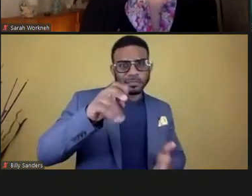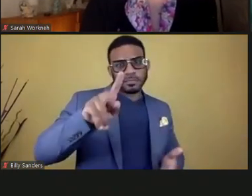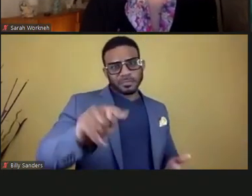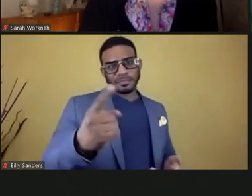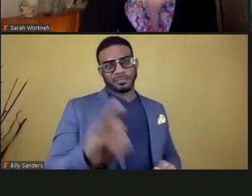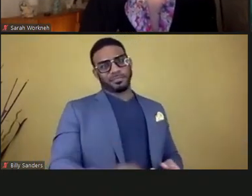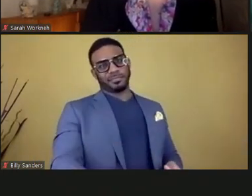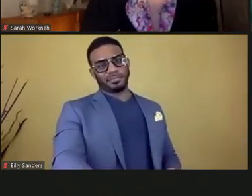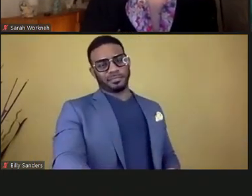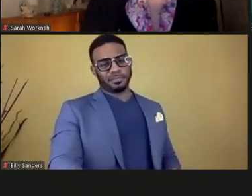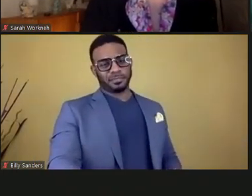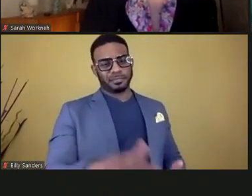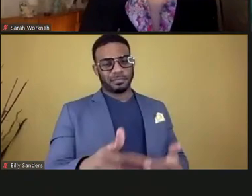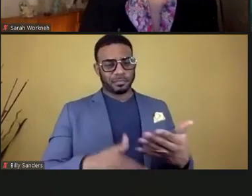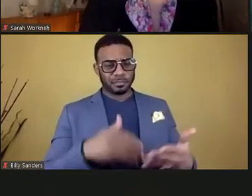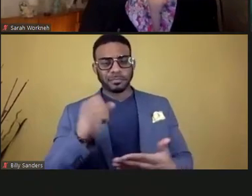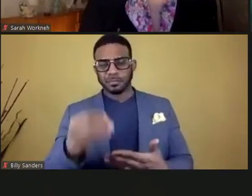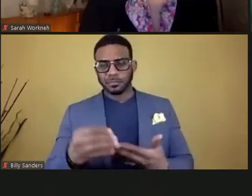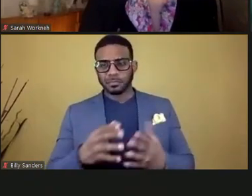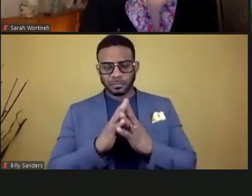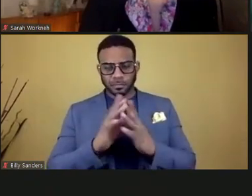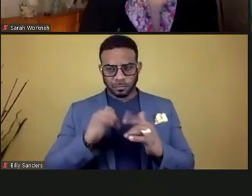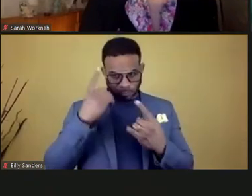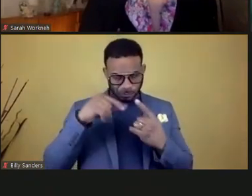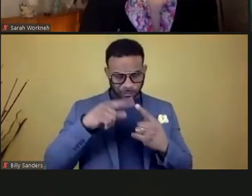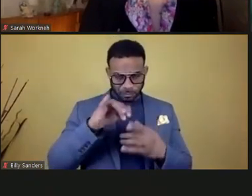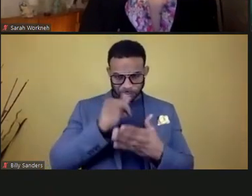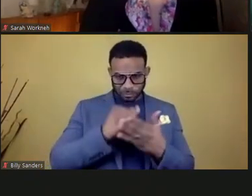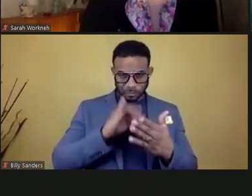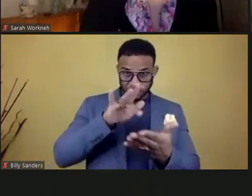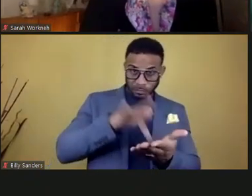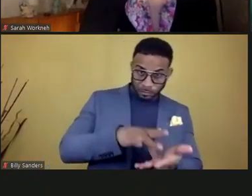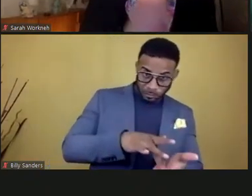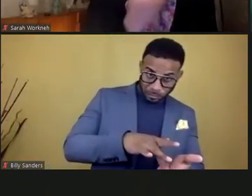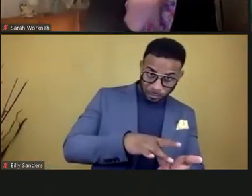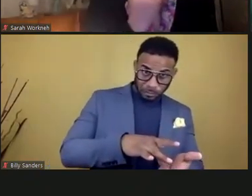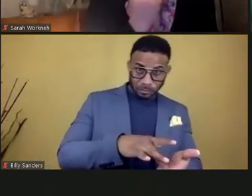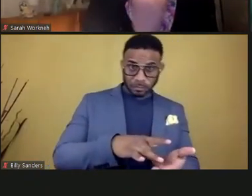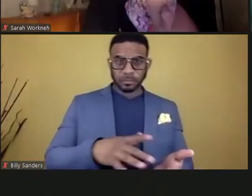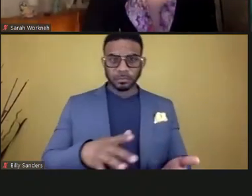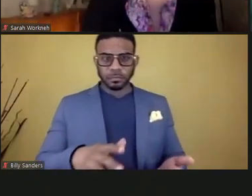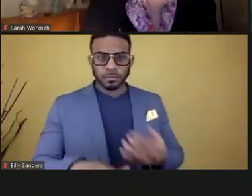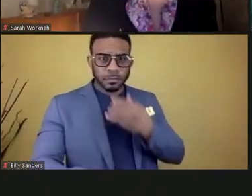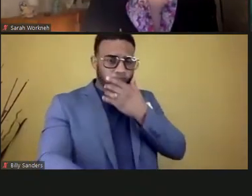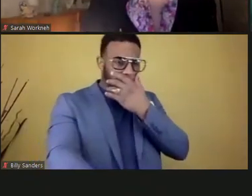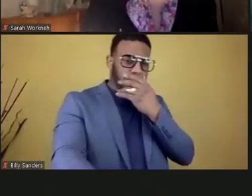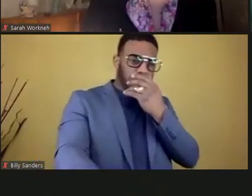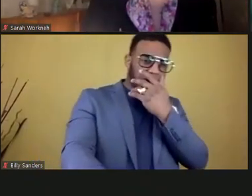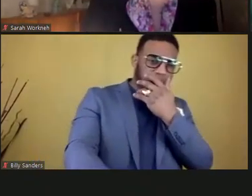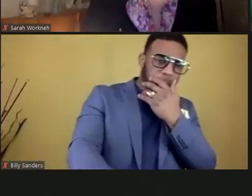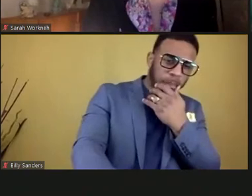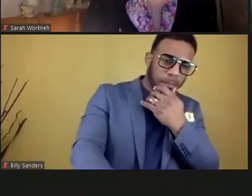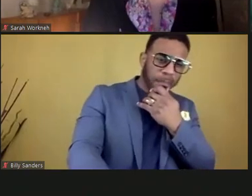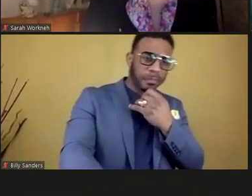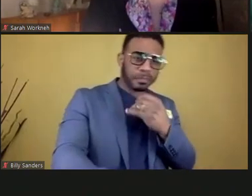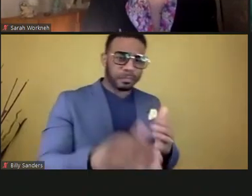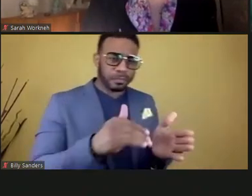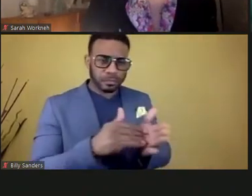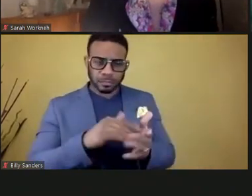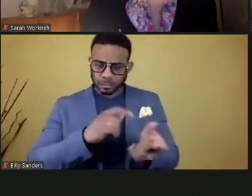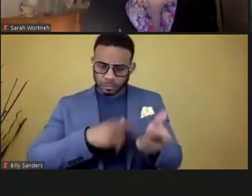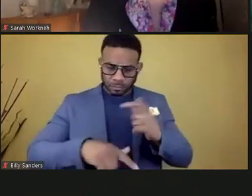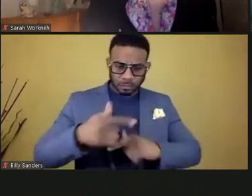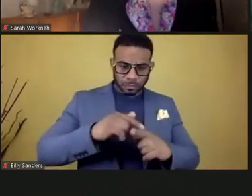right? And so when I think of artist-centered, I often interchange the word artist